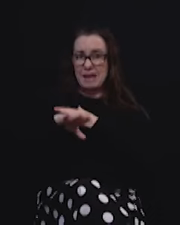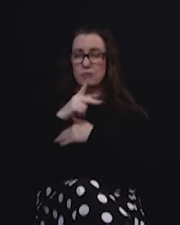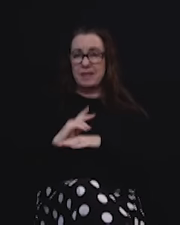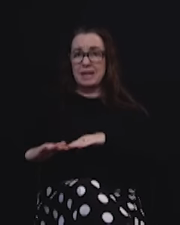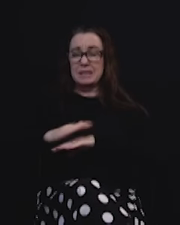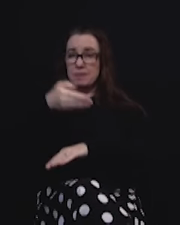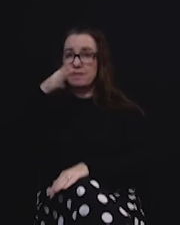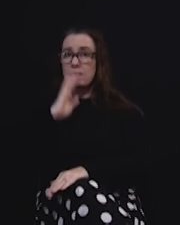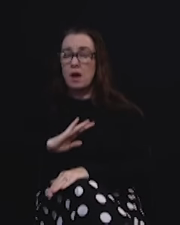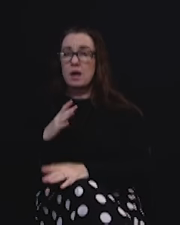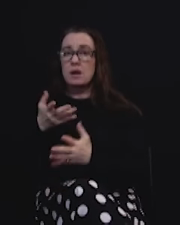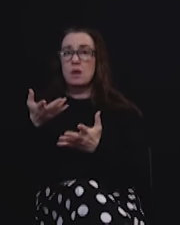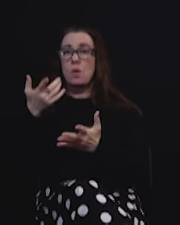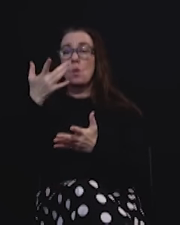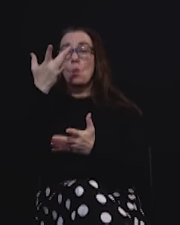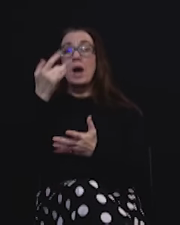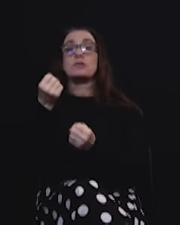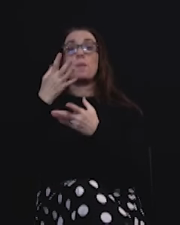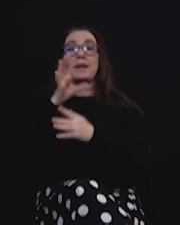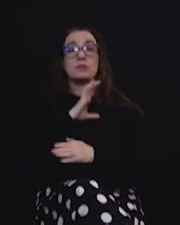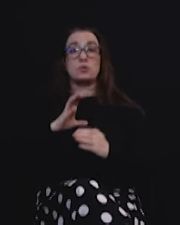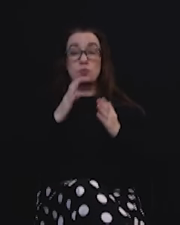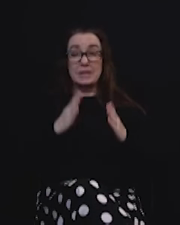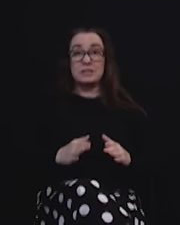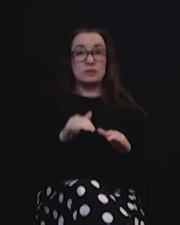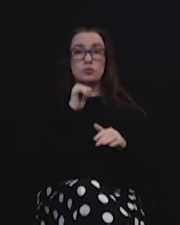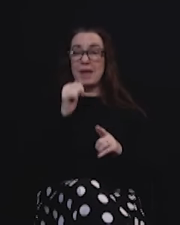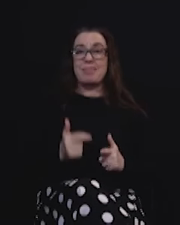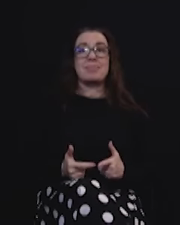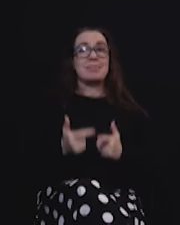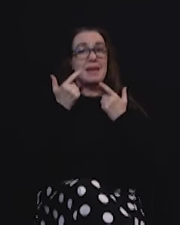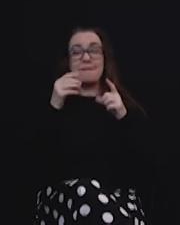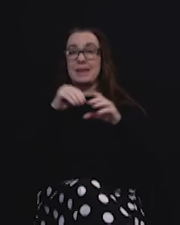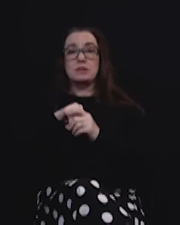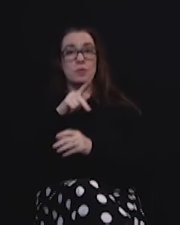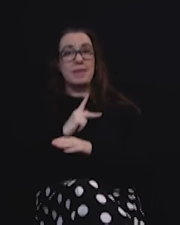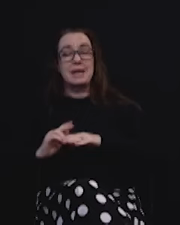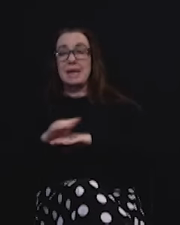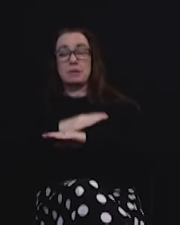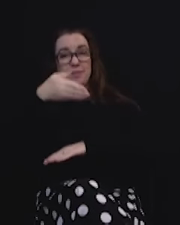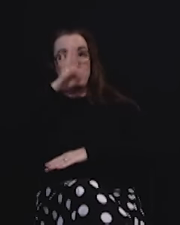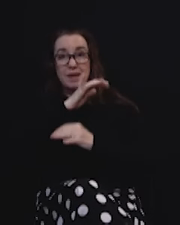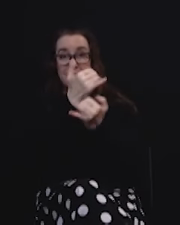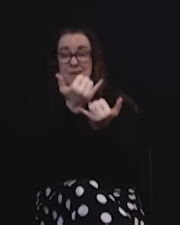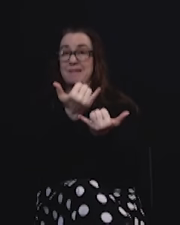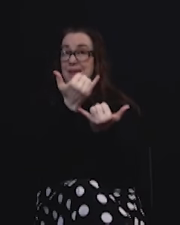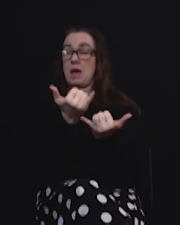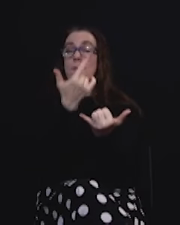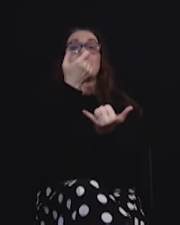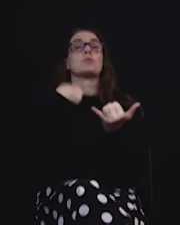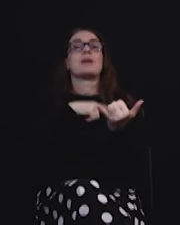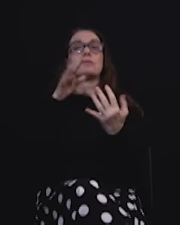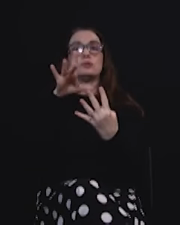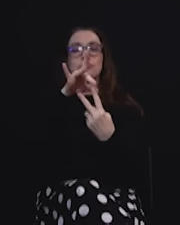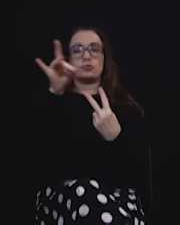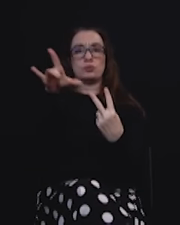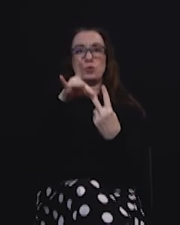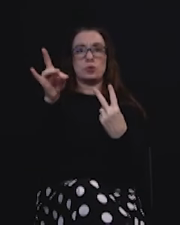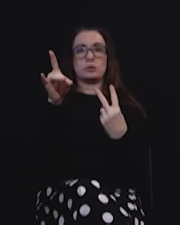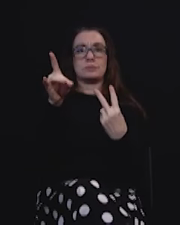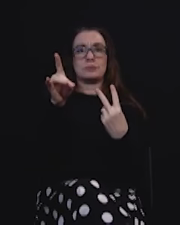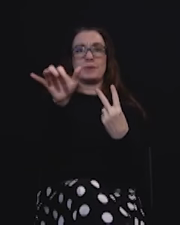of God. This is why so many Christians even do not live into the kingdom of God now, because we have to choose to become